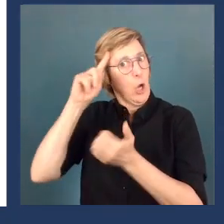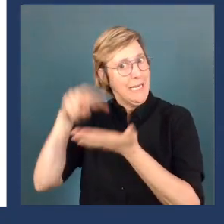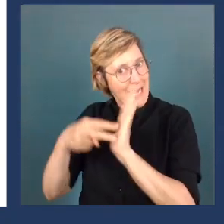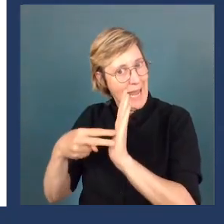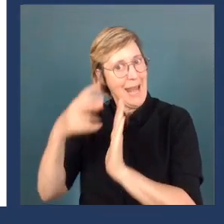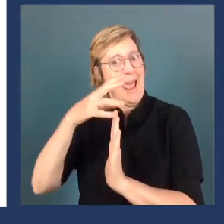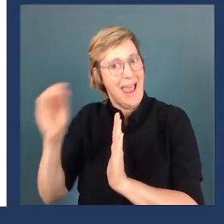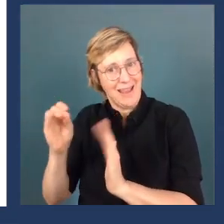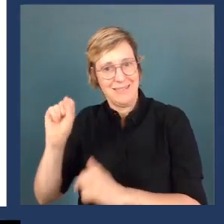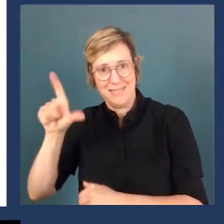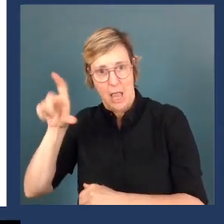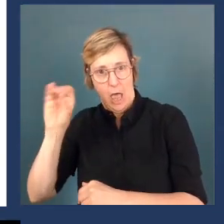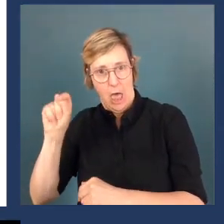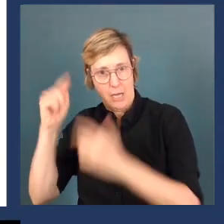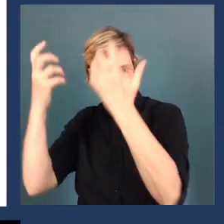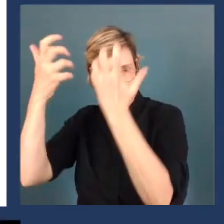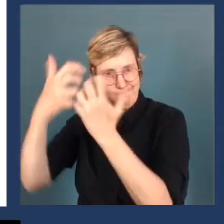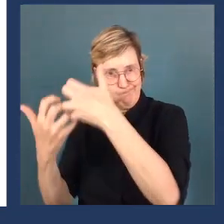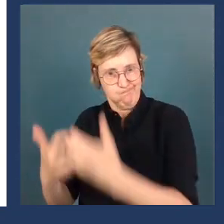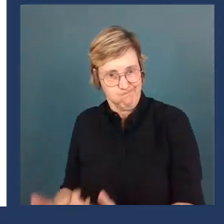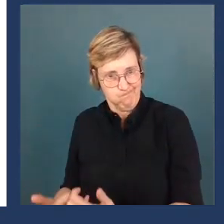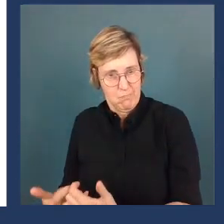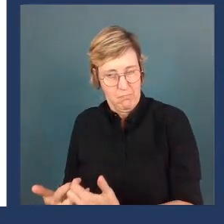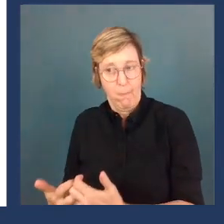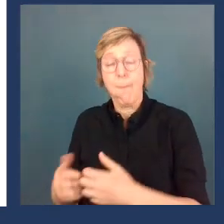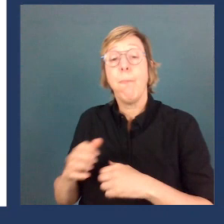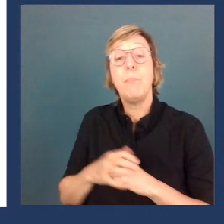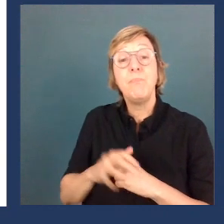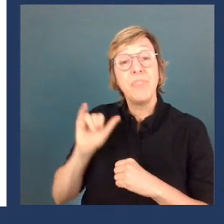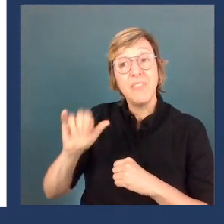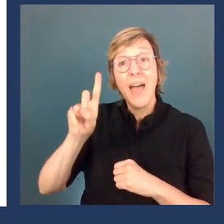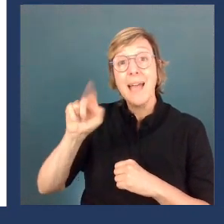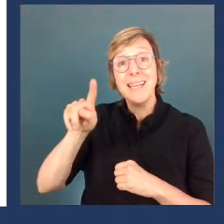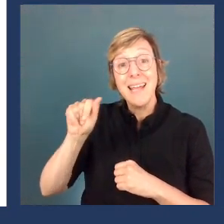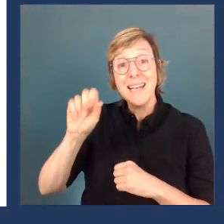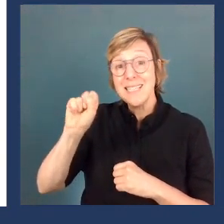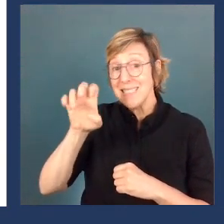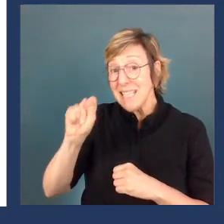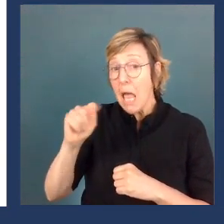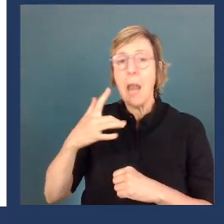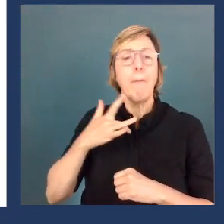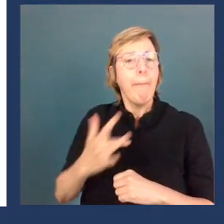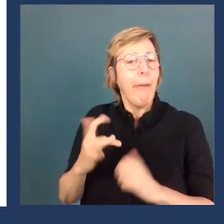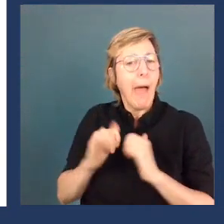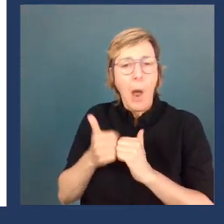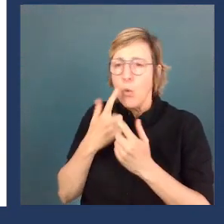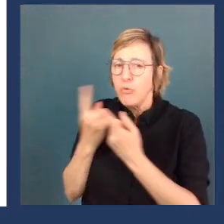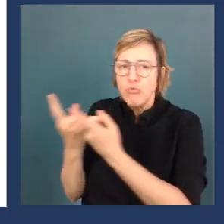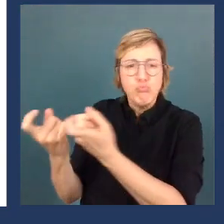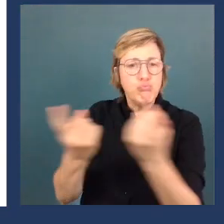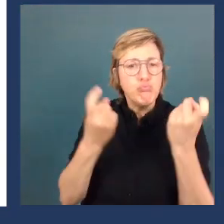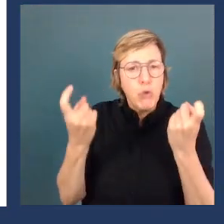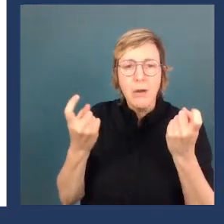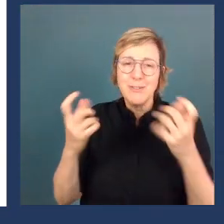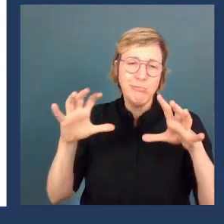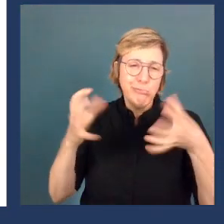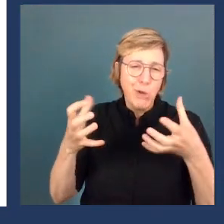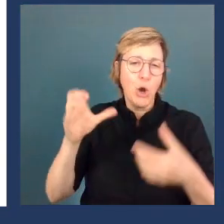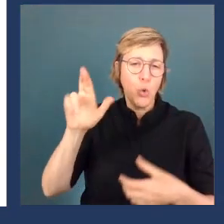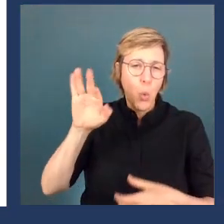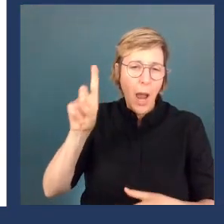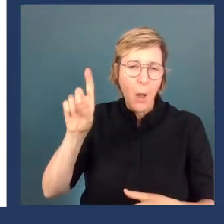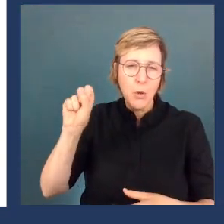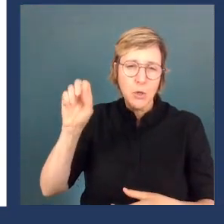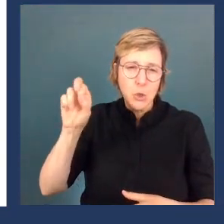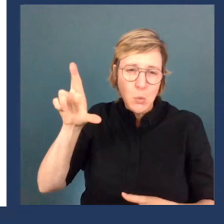words, the queries being annotated. And so this data set is often either crowdsourced or this can be synthetically generated. So in our case,